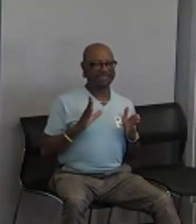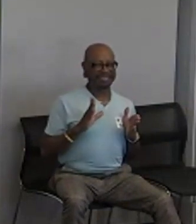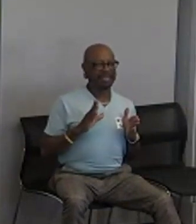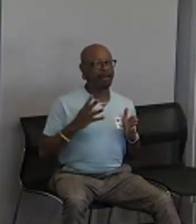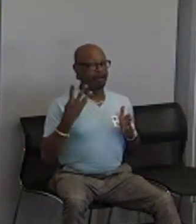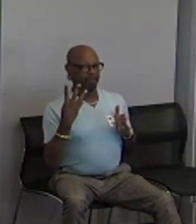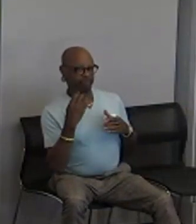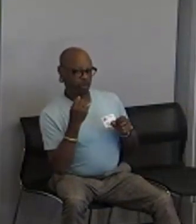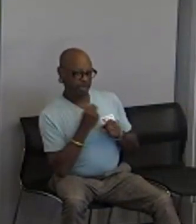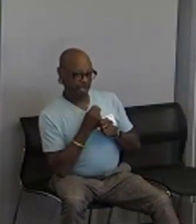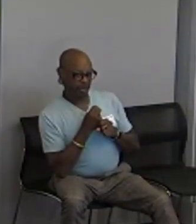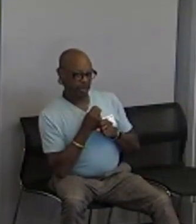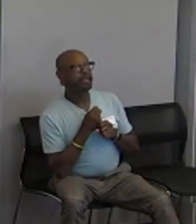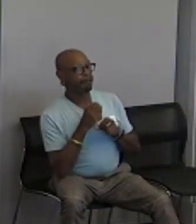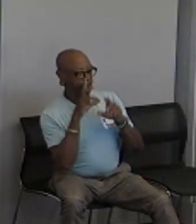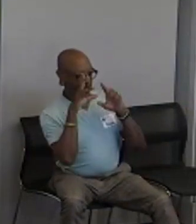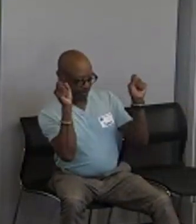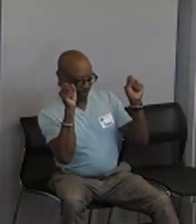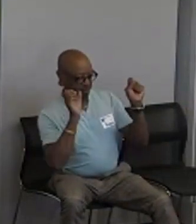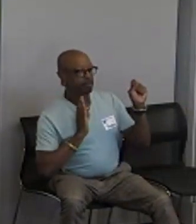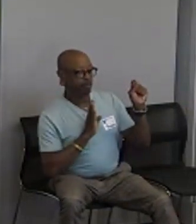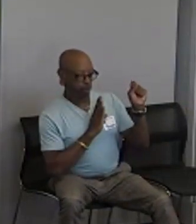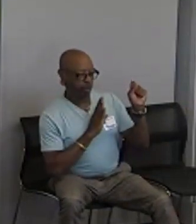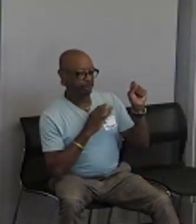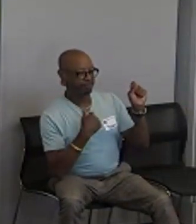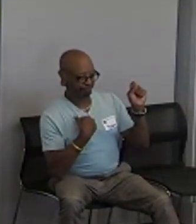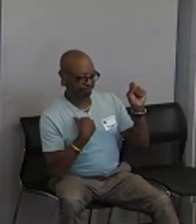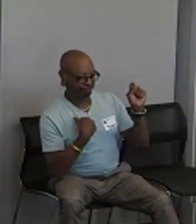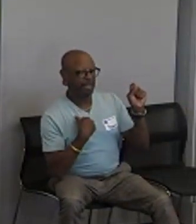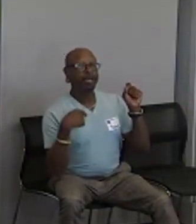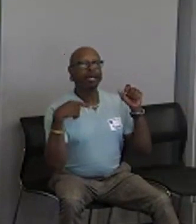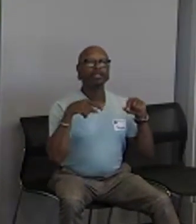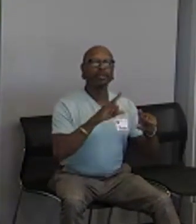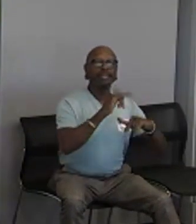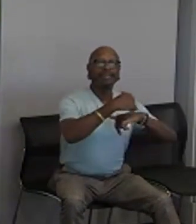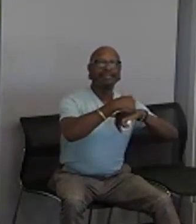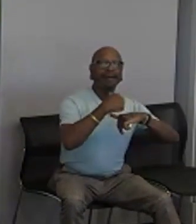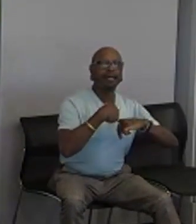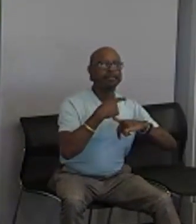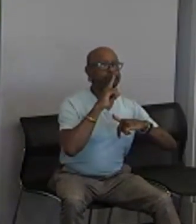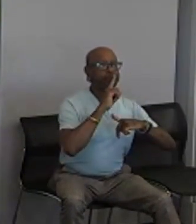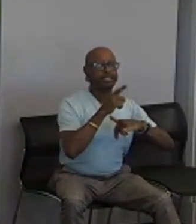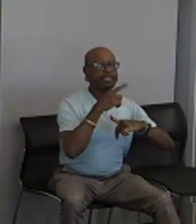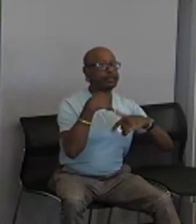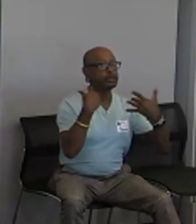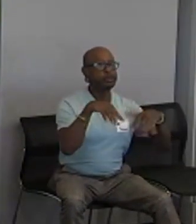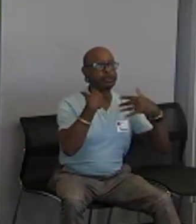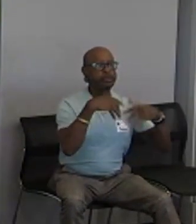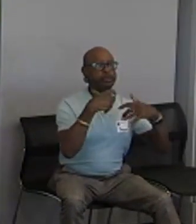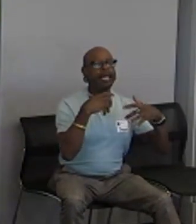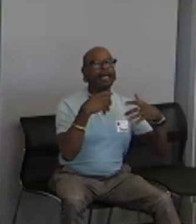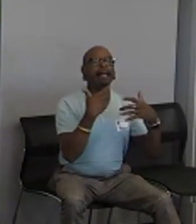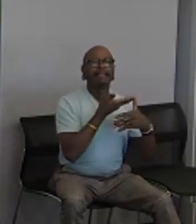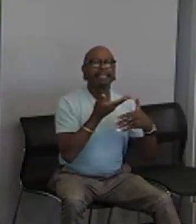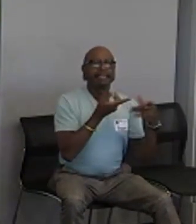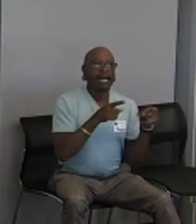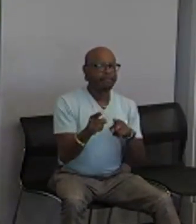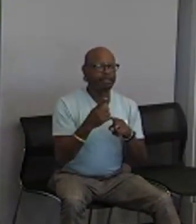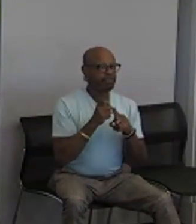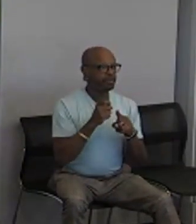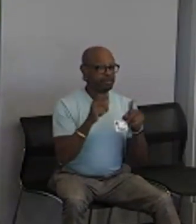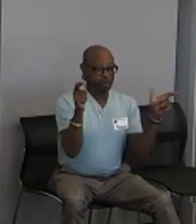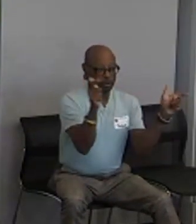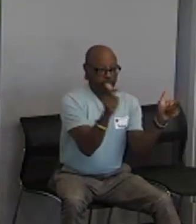4 years of which I spent as president of the board. During that time, some extraordinary things happened. We moved from a much